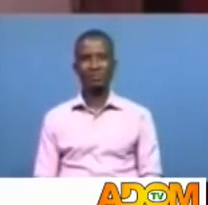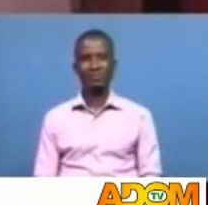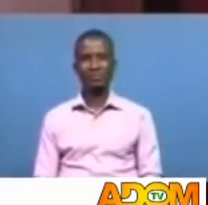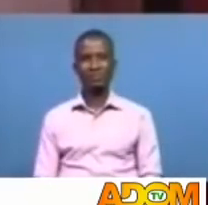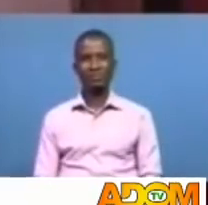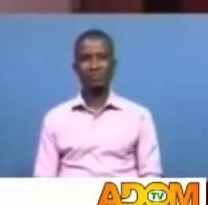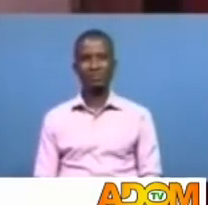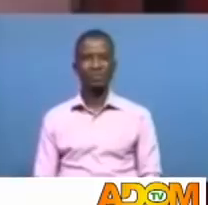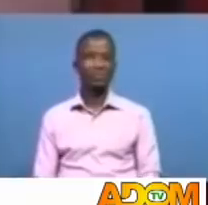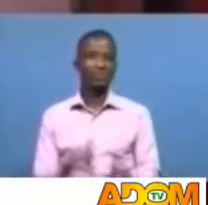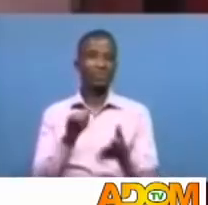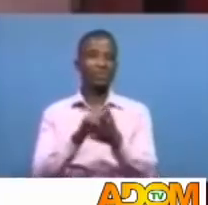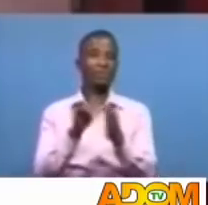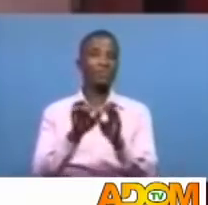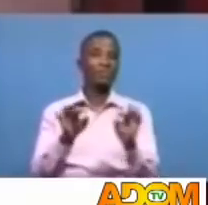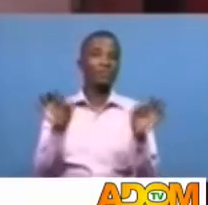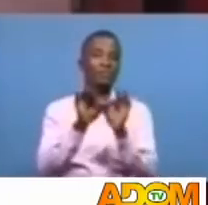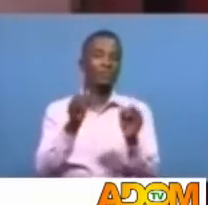this is highly improper.